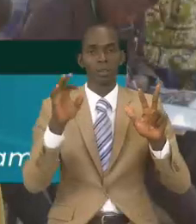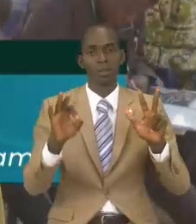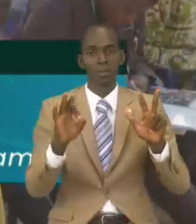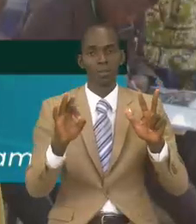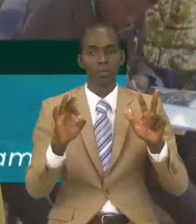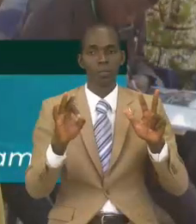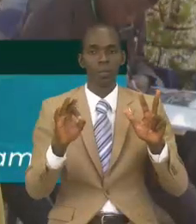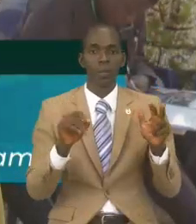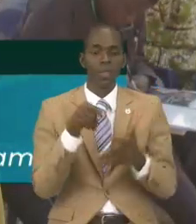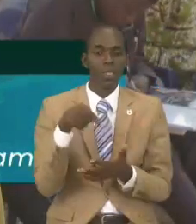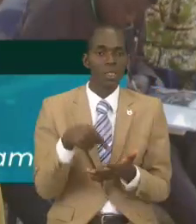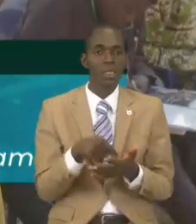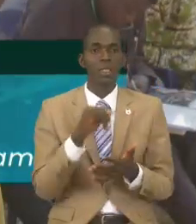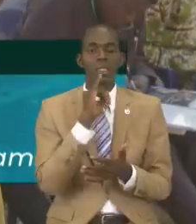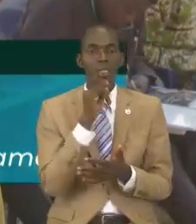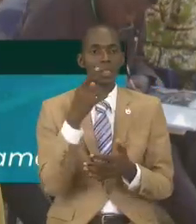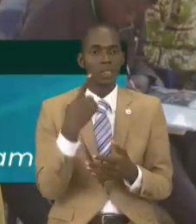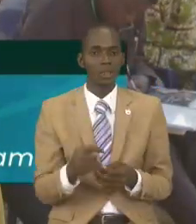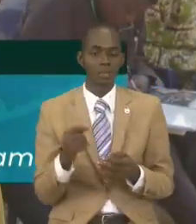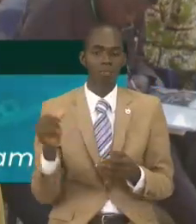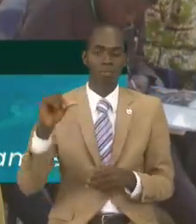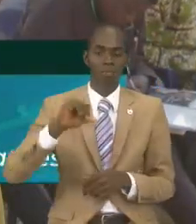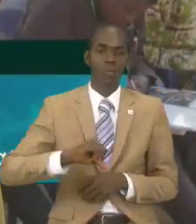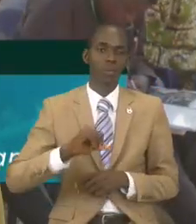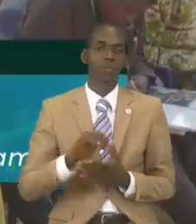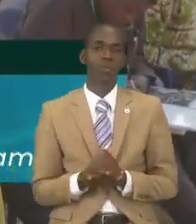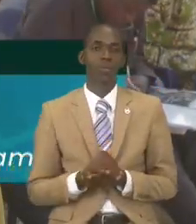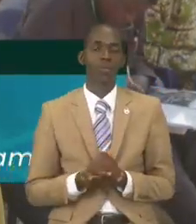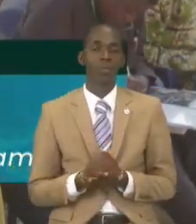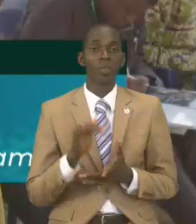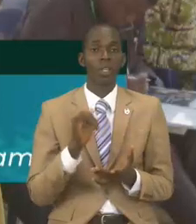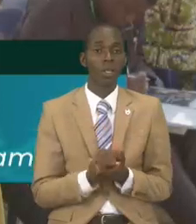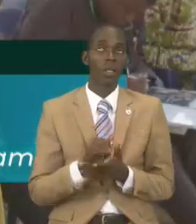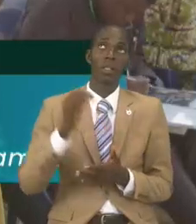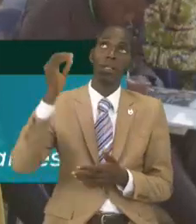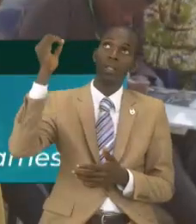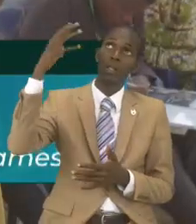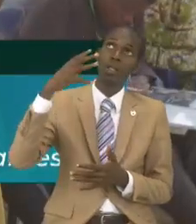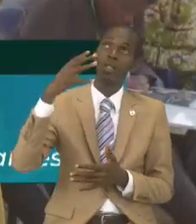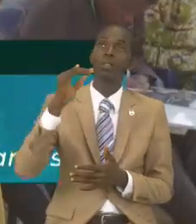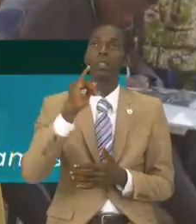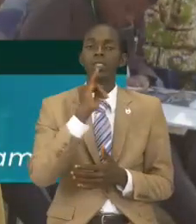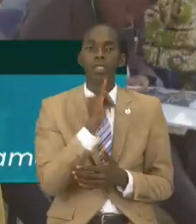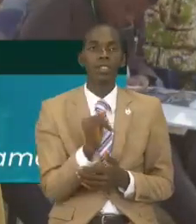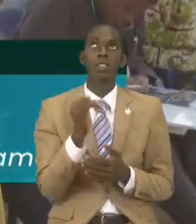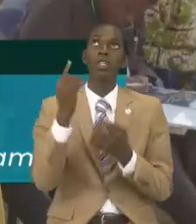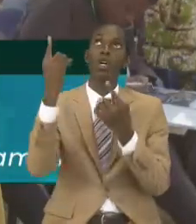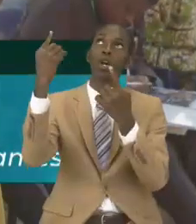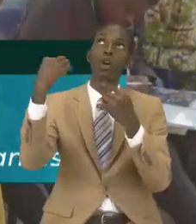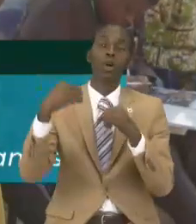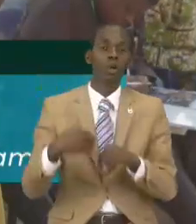This is the condemnation, that light is come into the